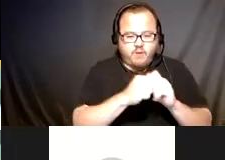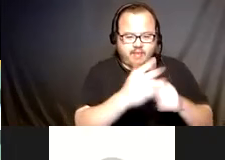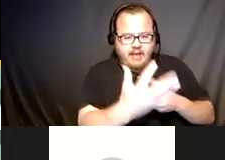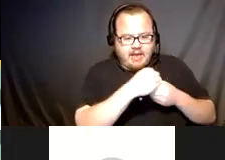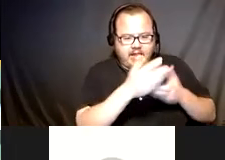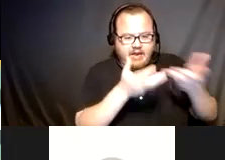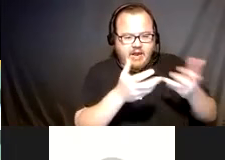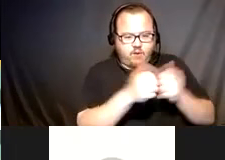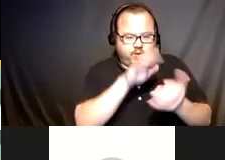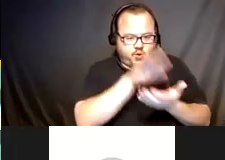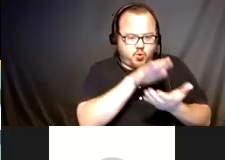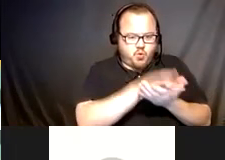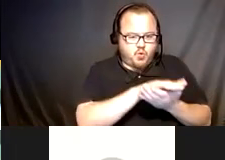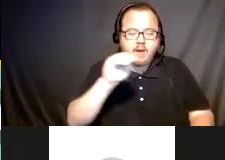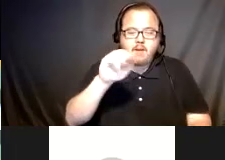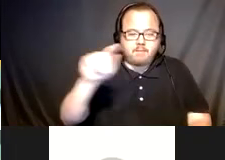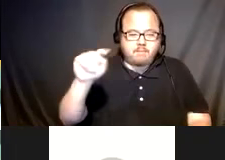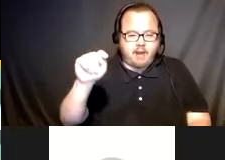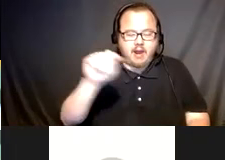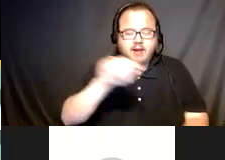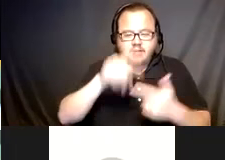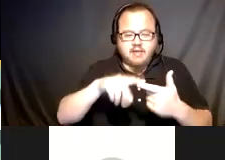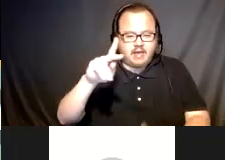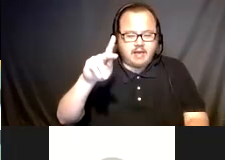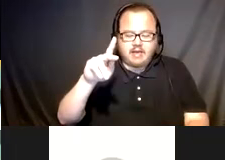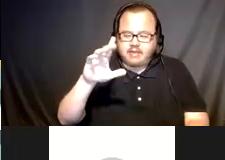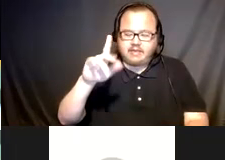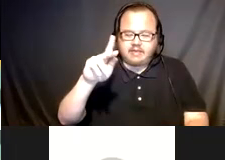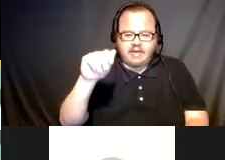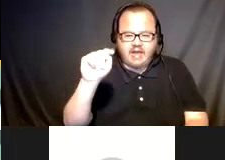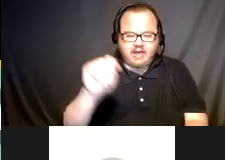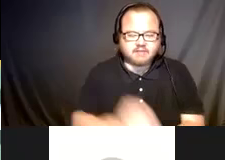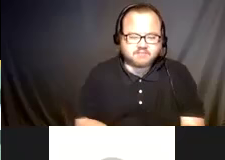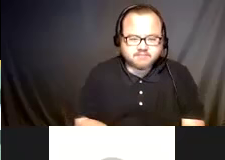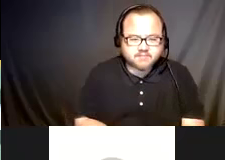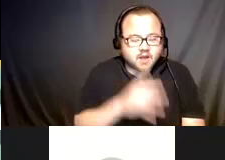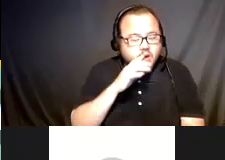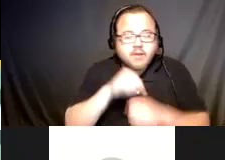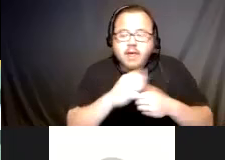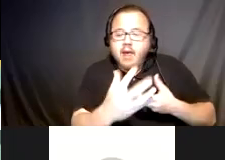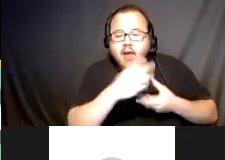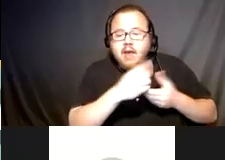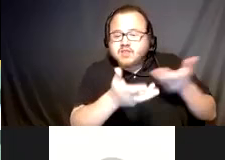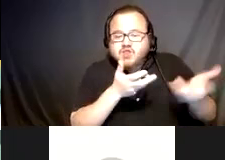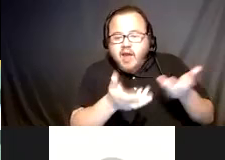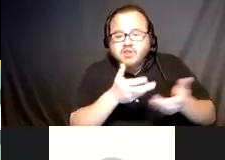is Matt and Kat again. All right. So with engaging schools, I'll go ahead and